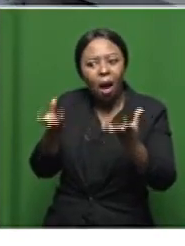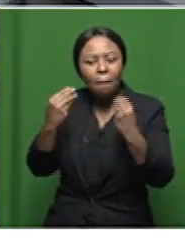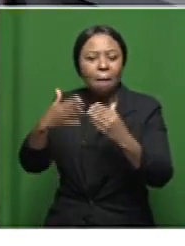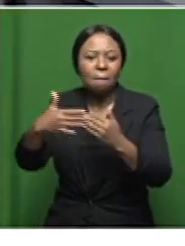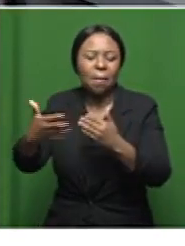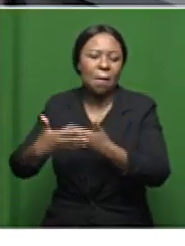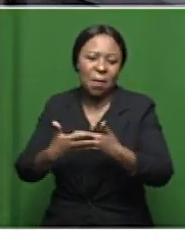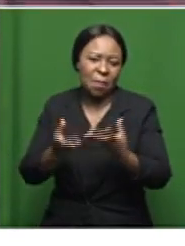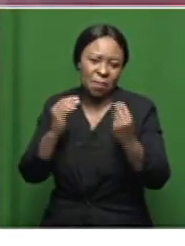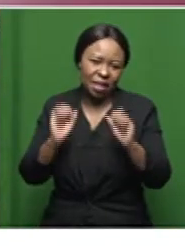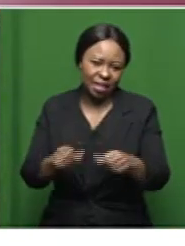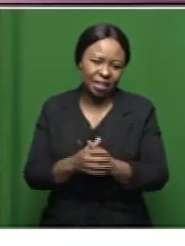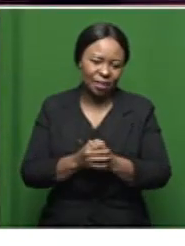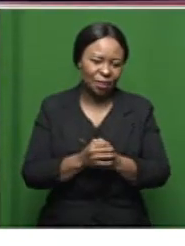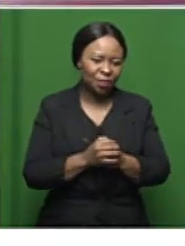babies.